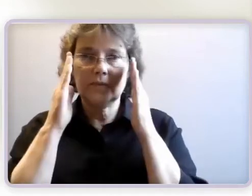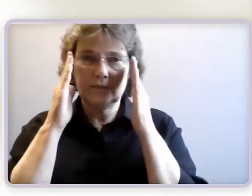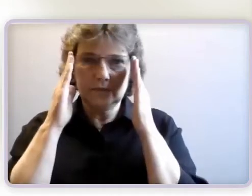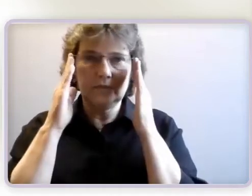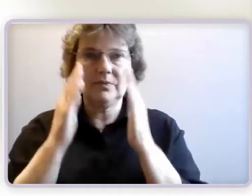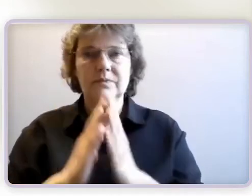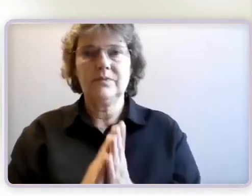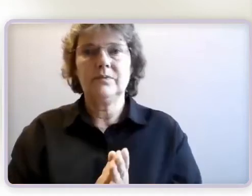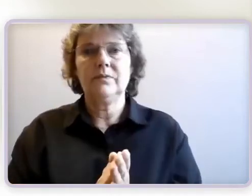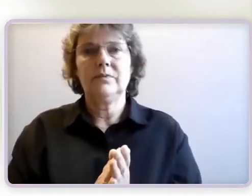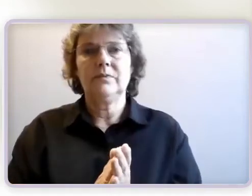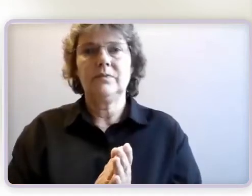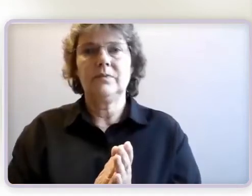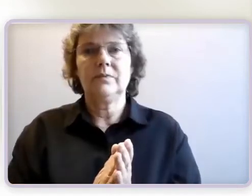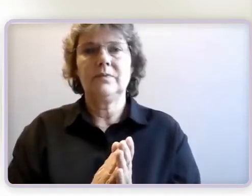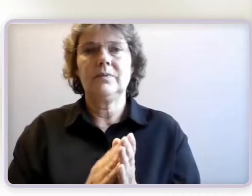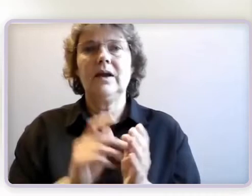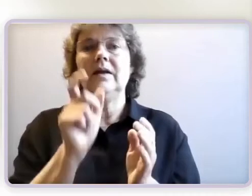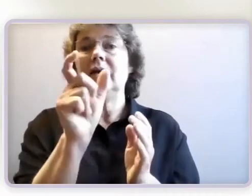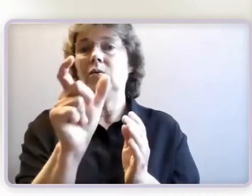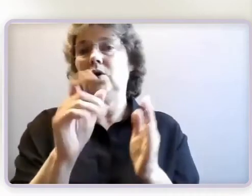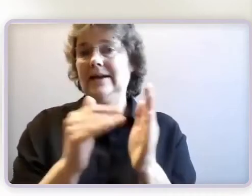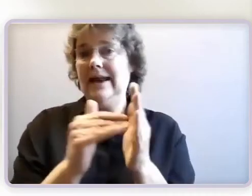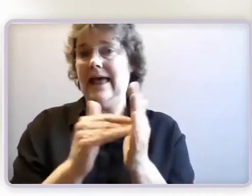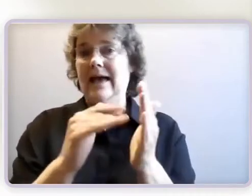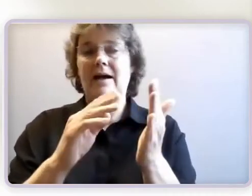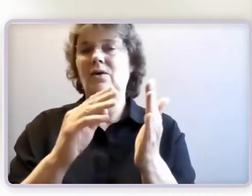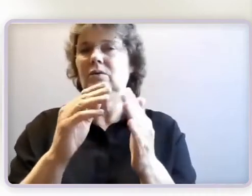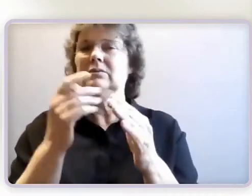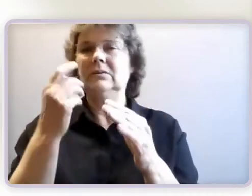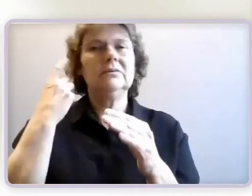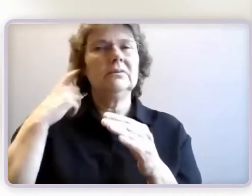The next term I'm going to talk about is neglect.